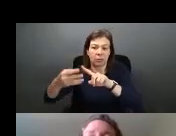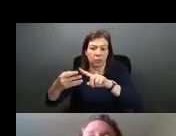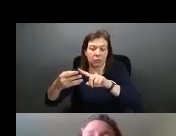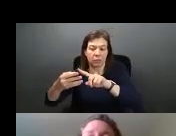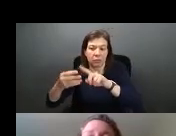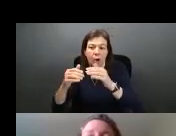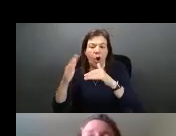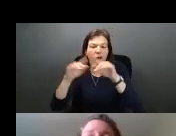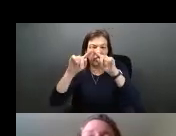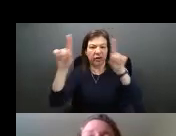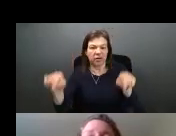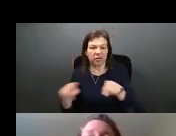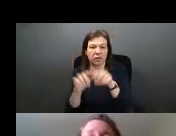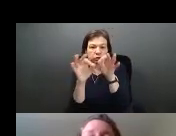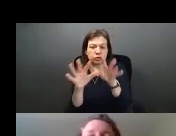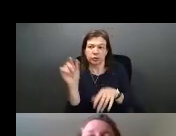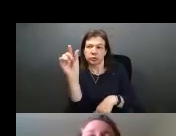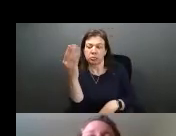the interpreter's video.